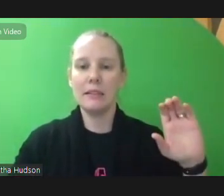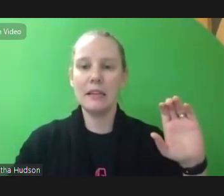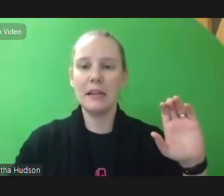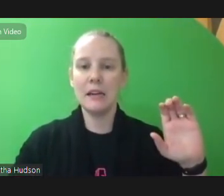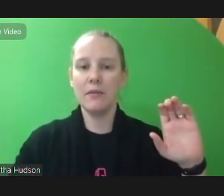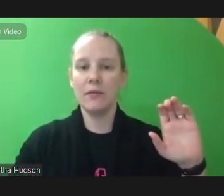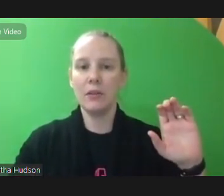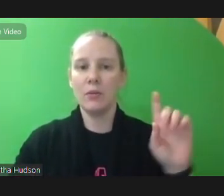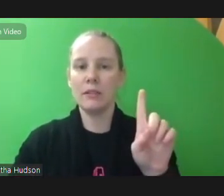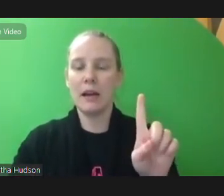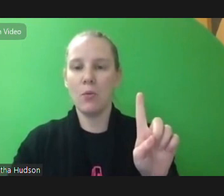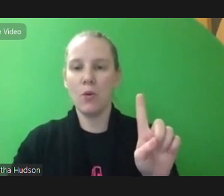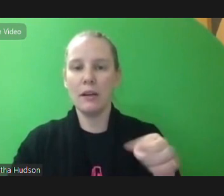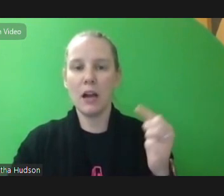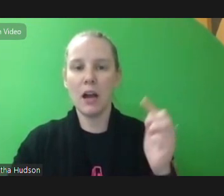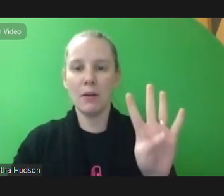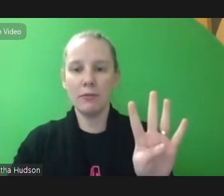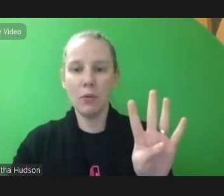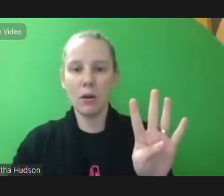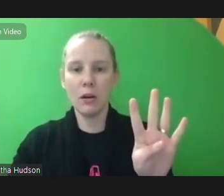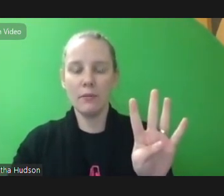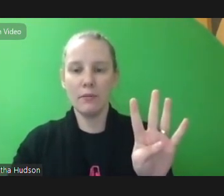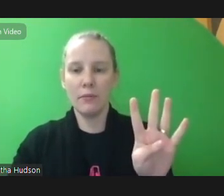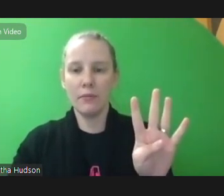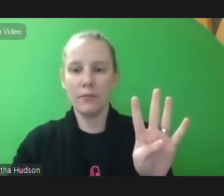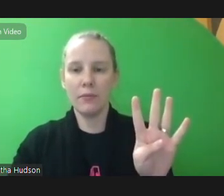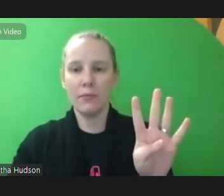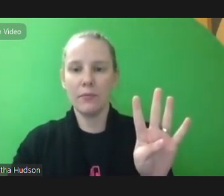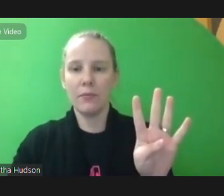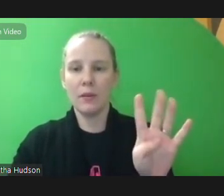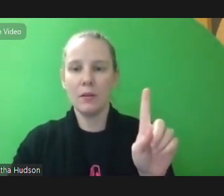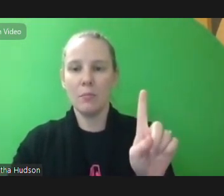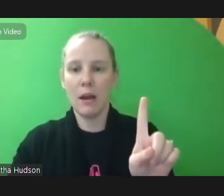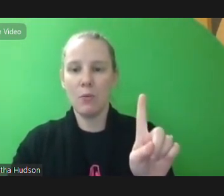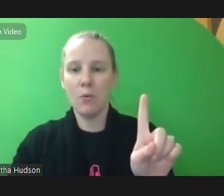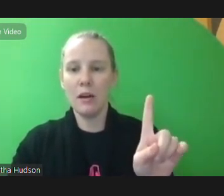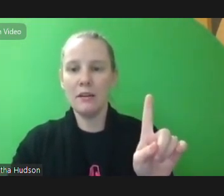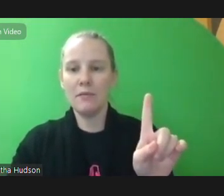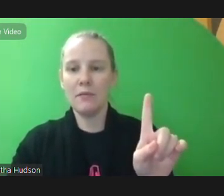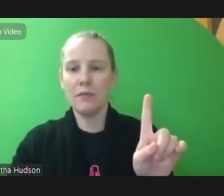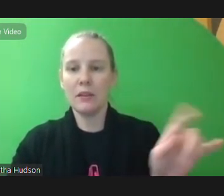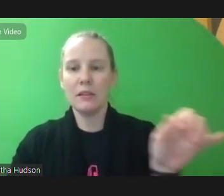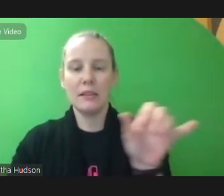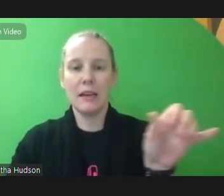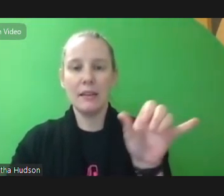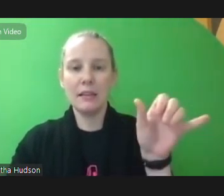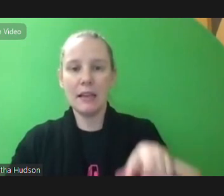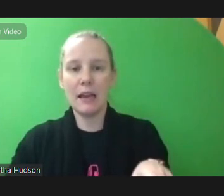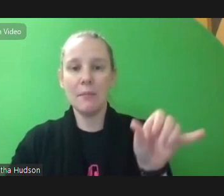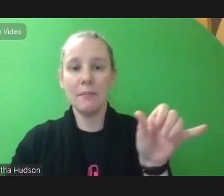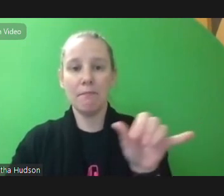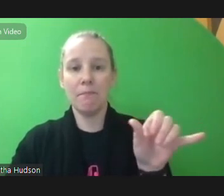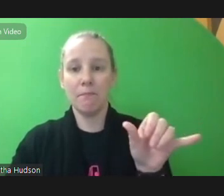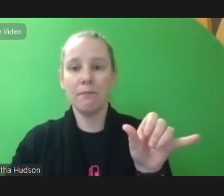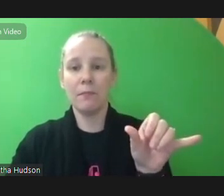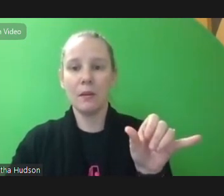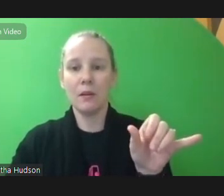And c was at 1, 4. My 1 stayed the